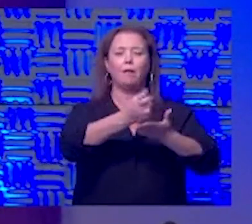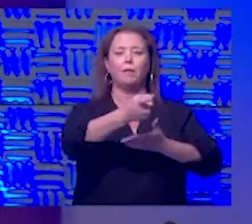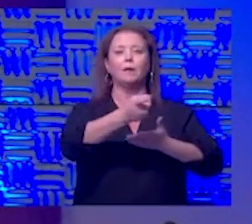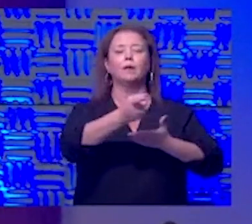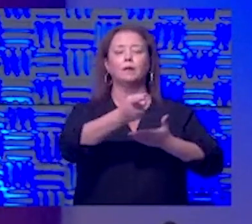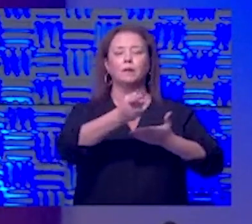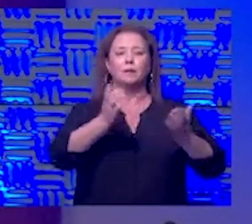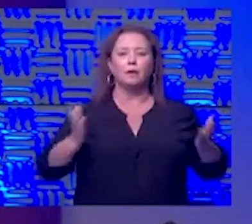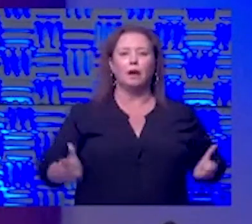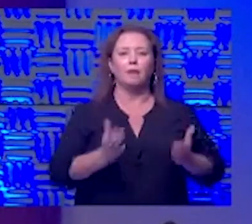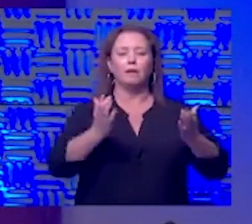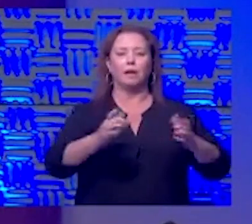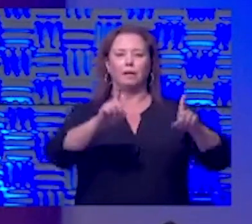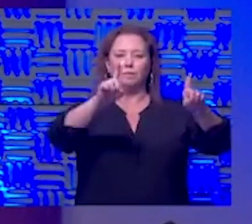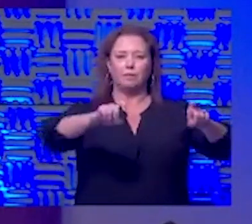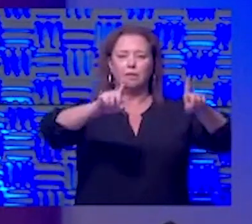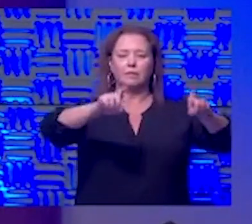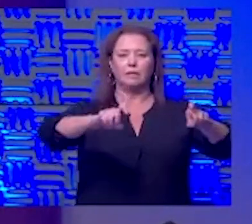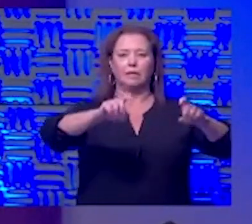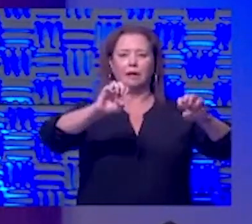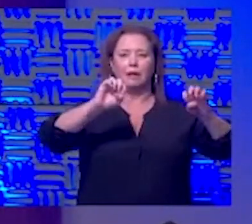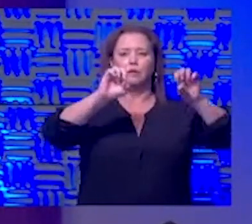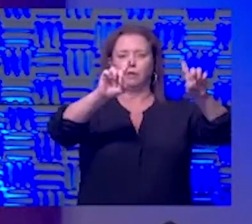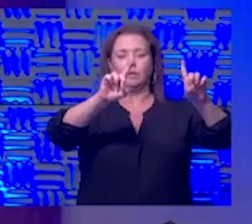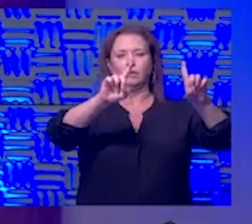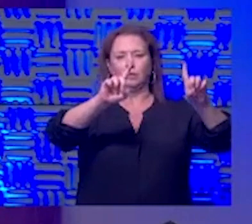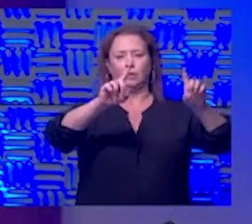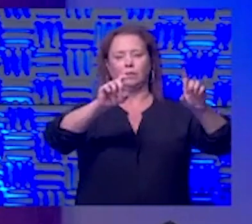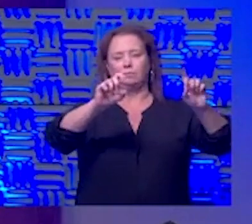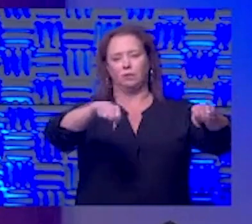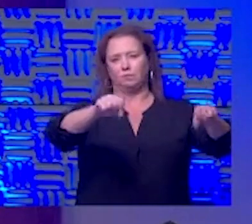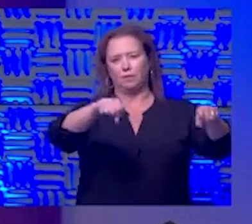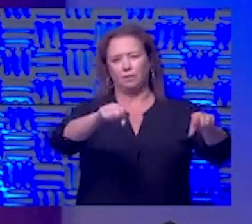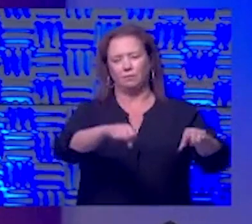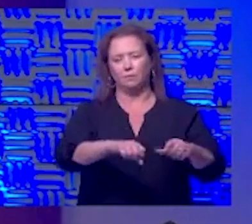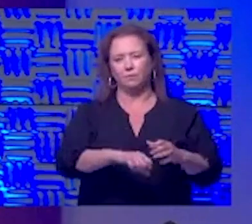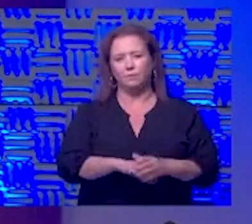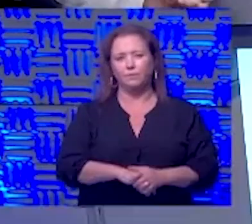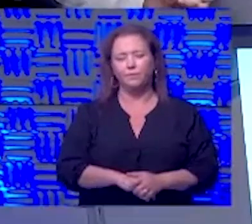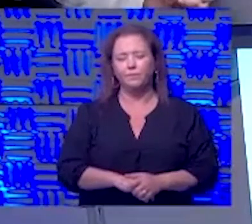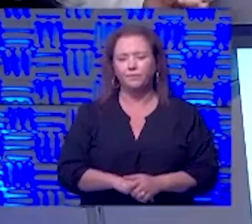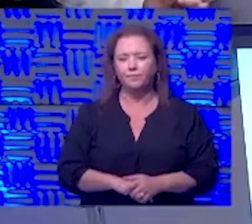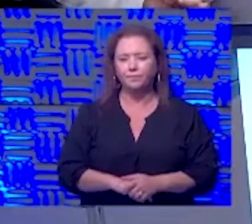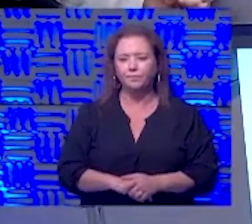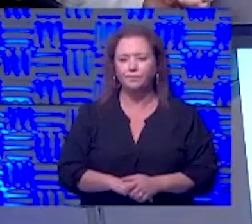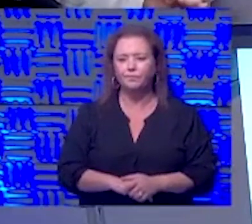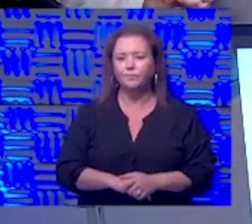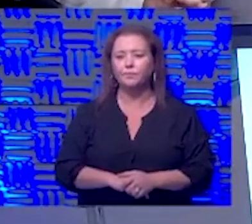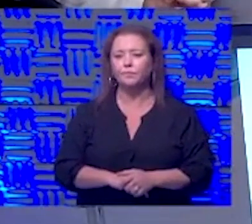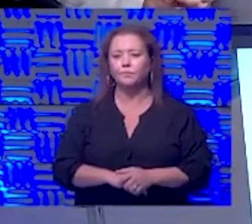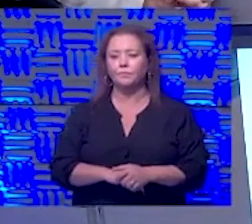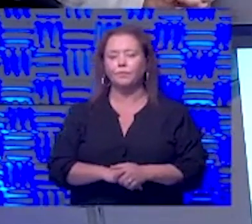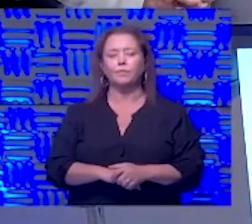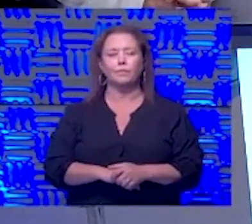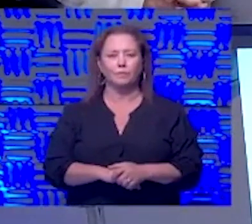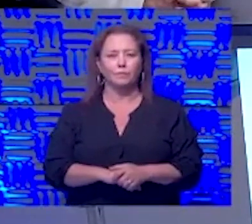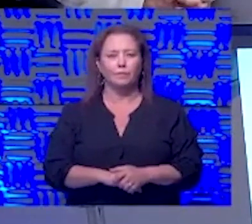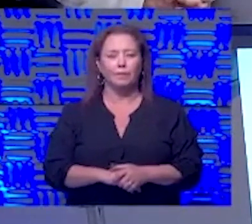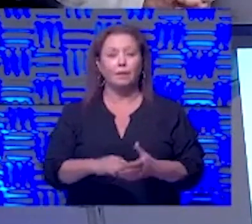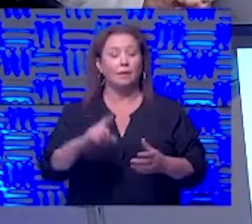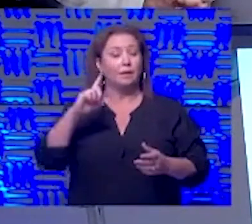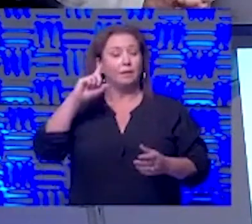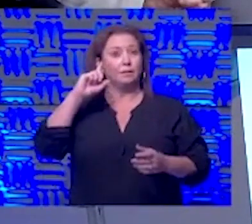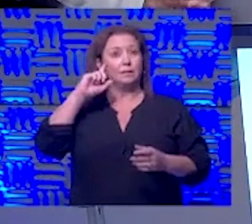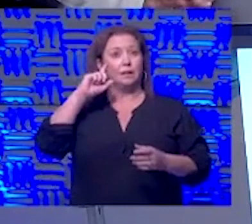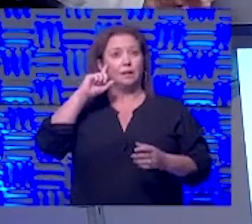out there, doing the testing and education with them as much as we possibly can. Well, I think it's easy. I mean, it sounds